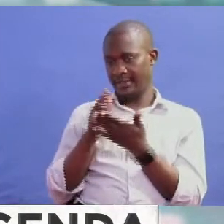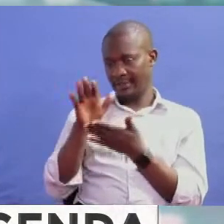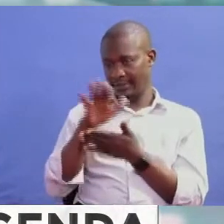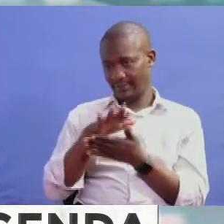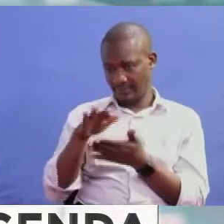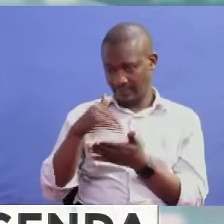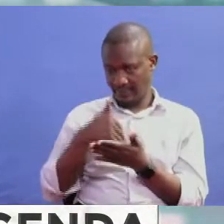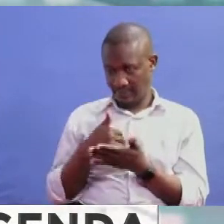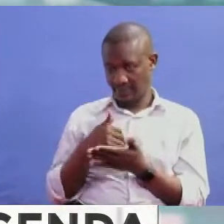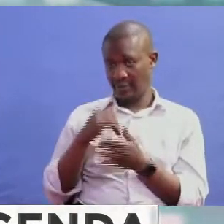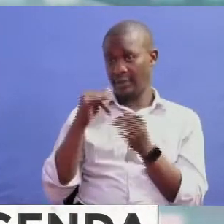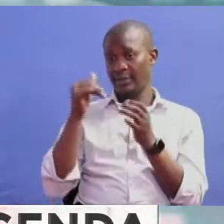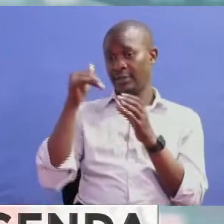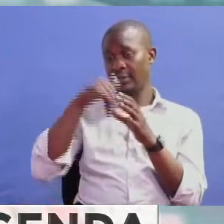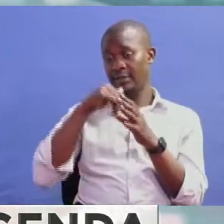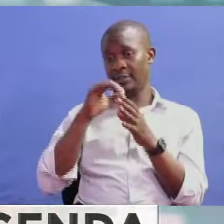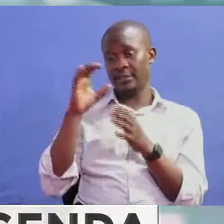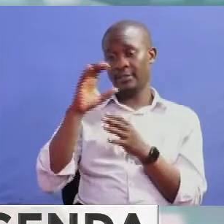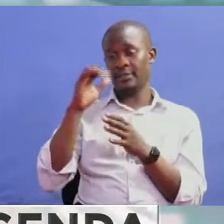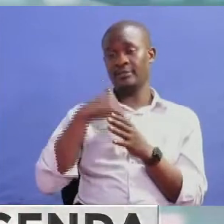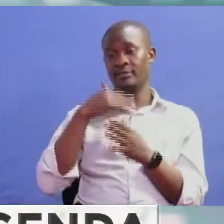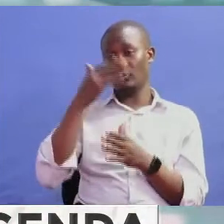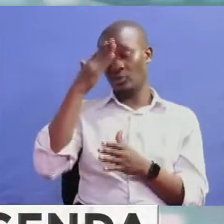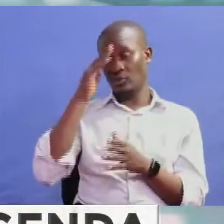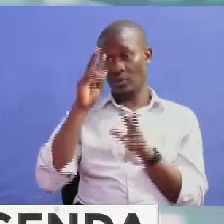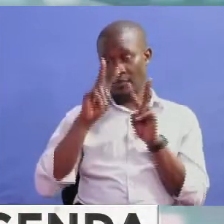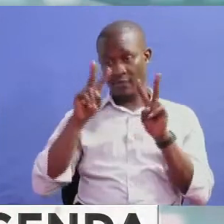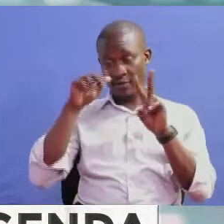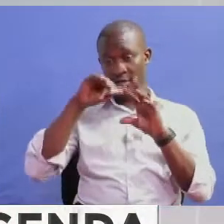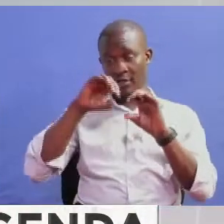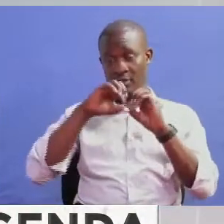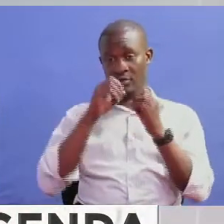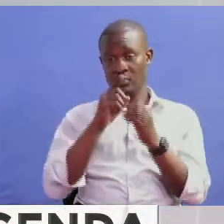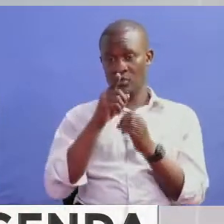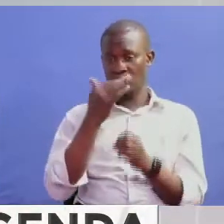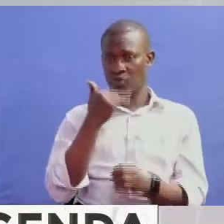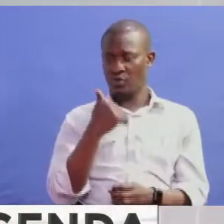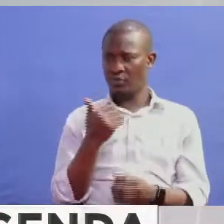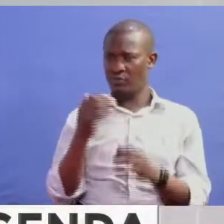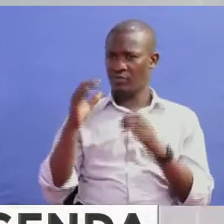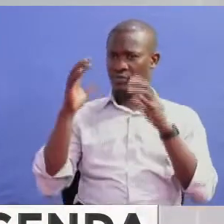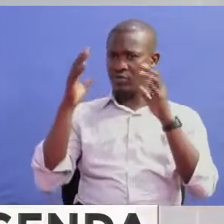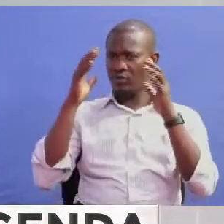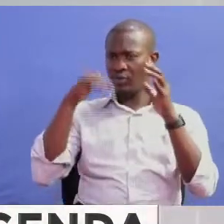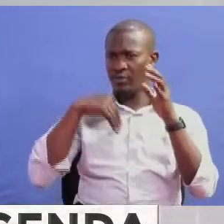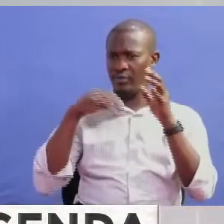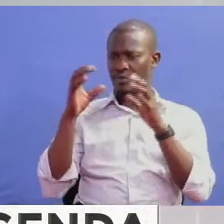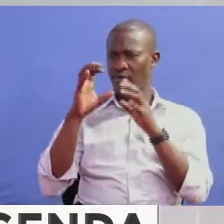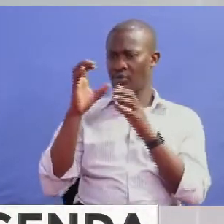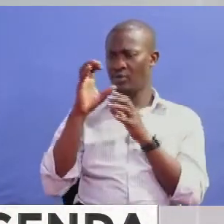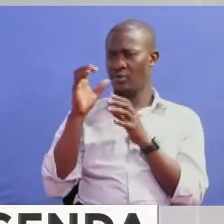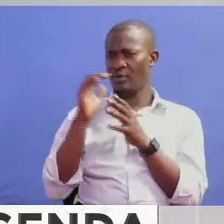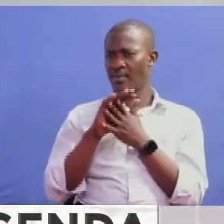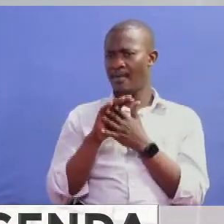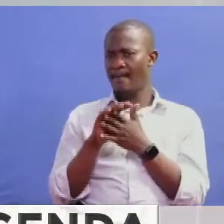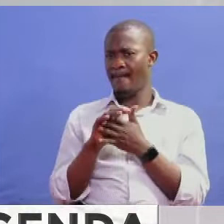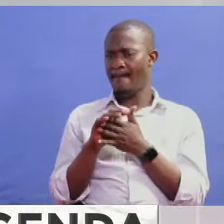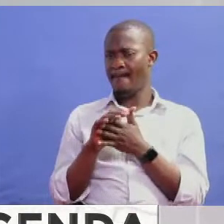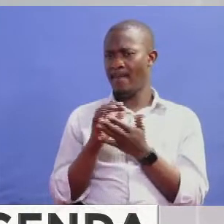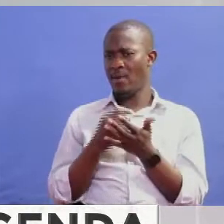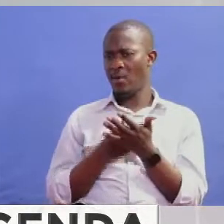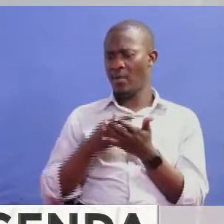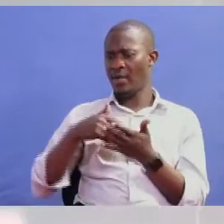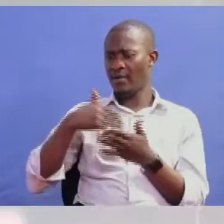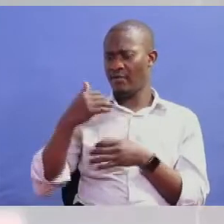external customers know their value in the organization. Now, you have been celebrating Customer Service week